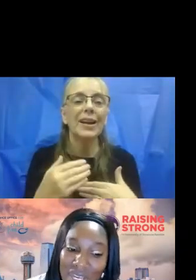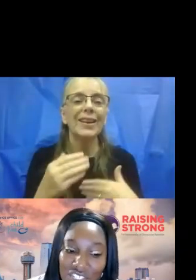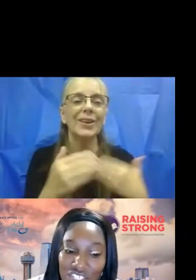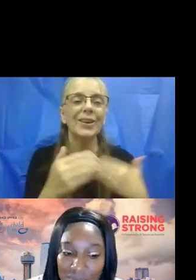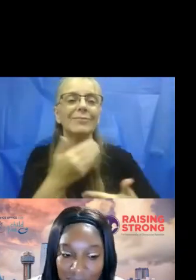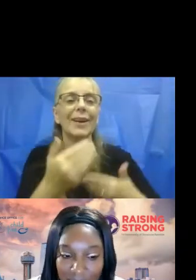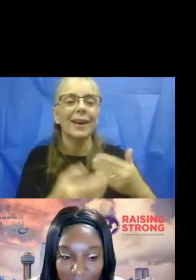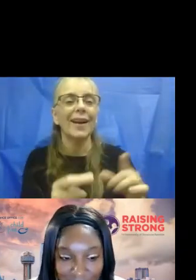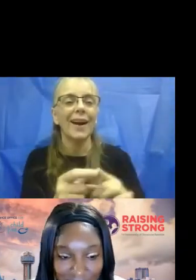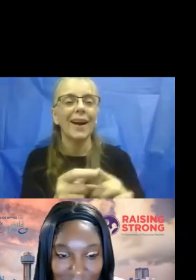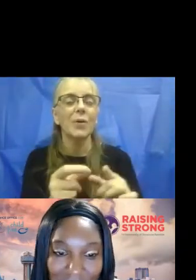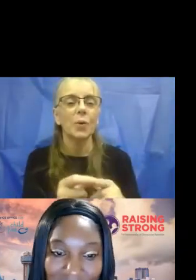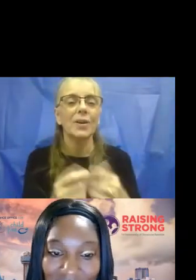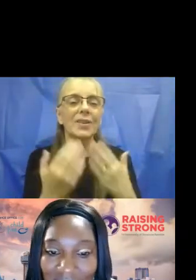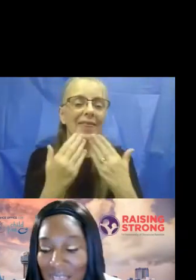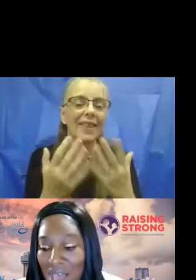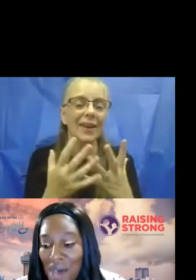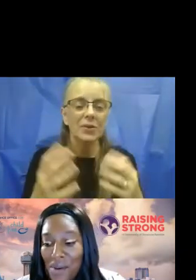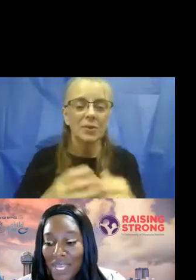so much.